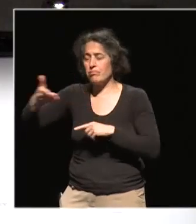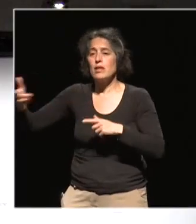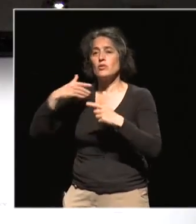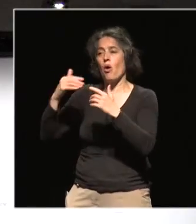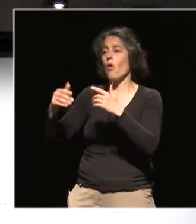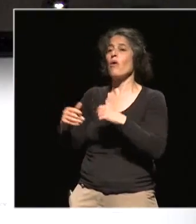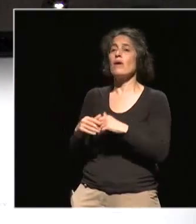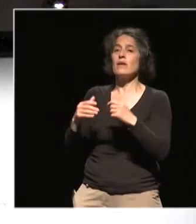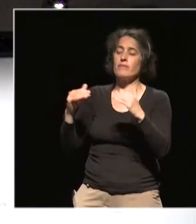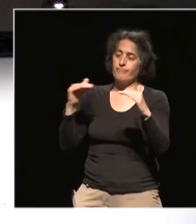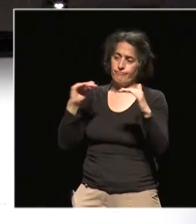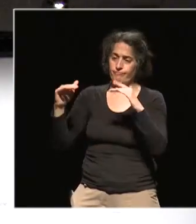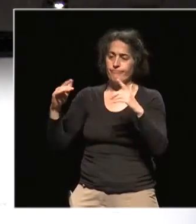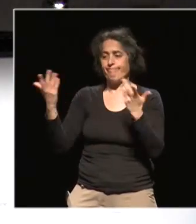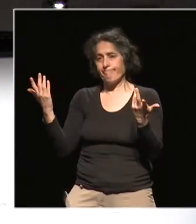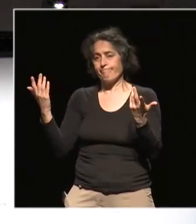do you want a two-hander?